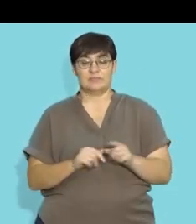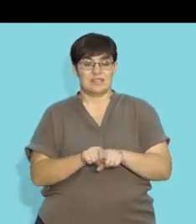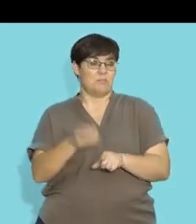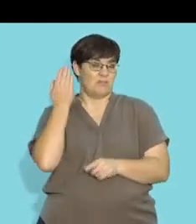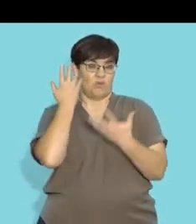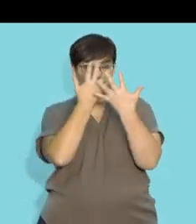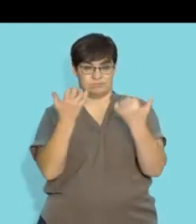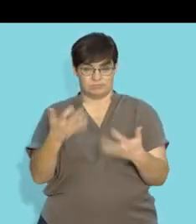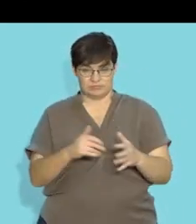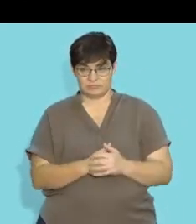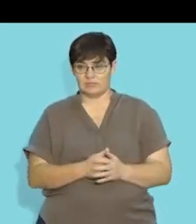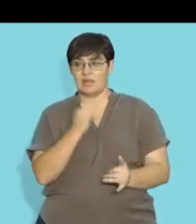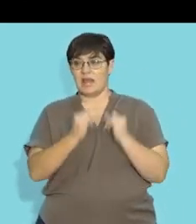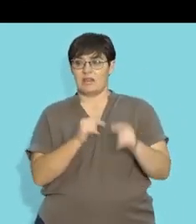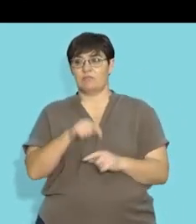which calculated previously,